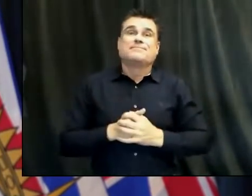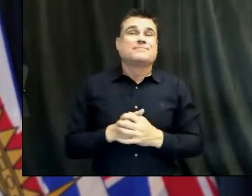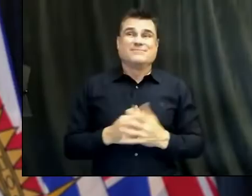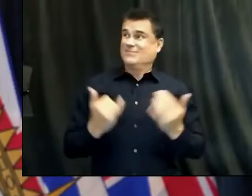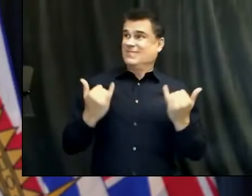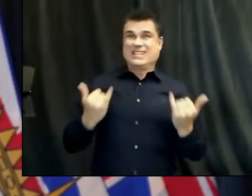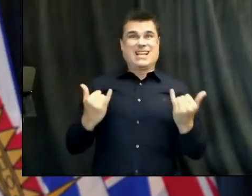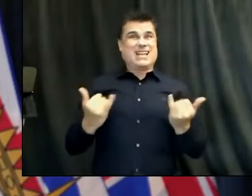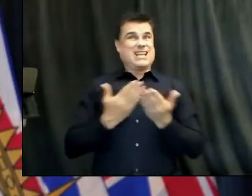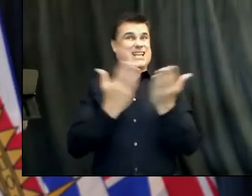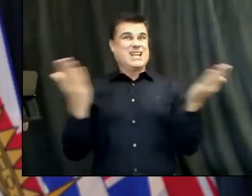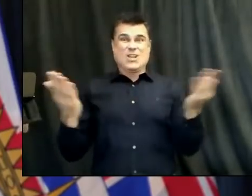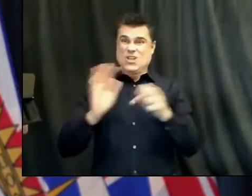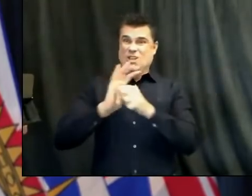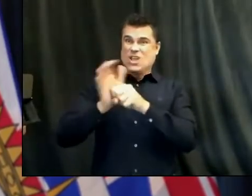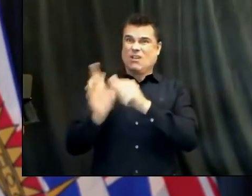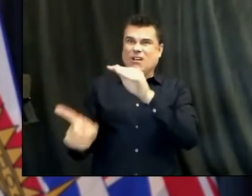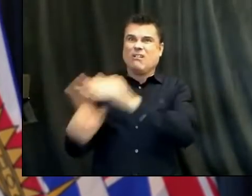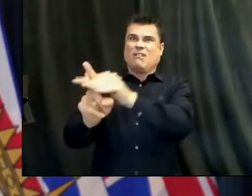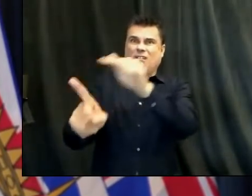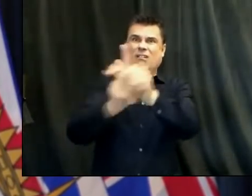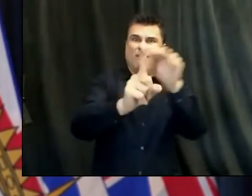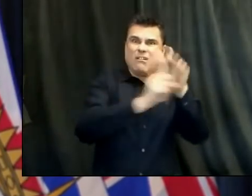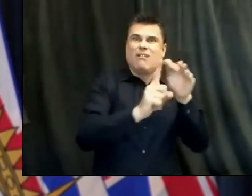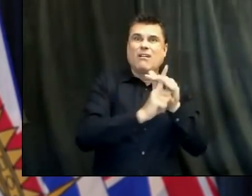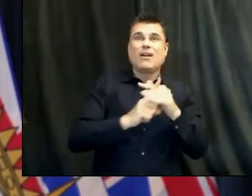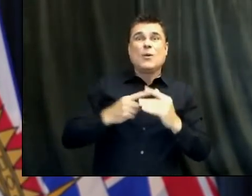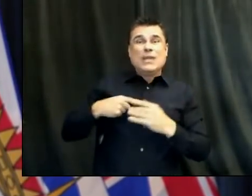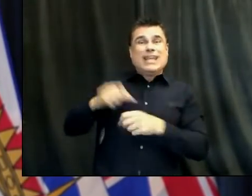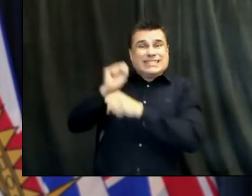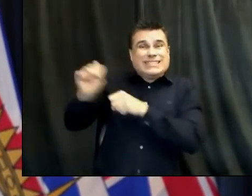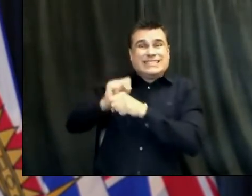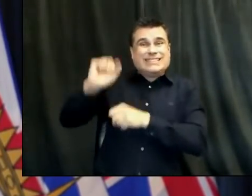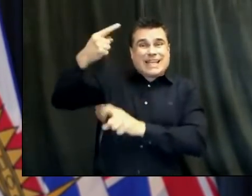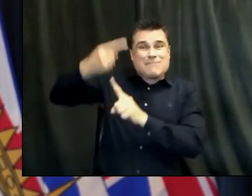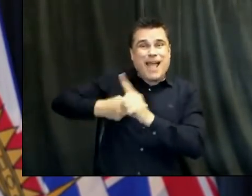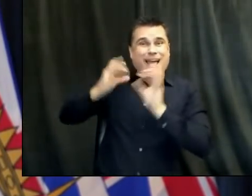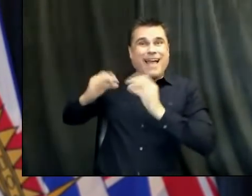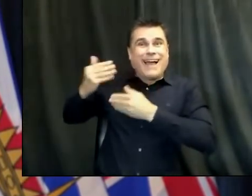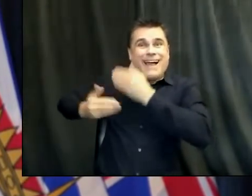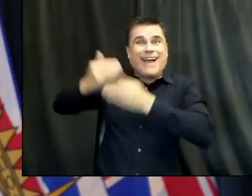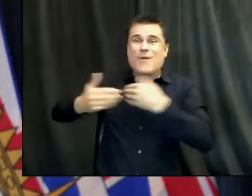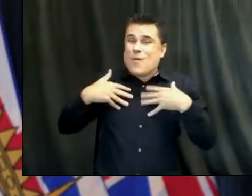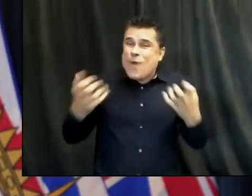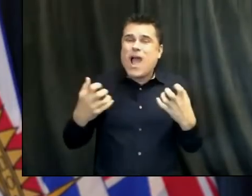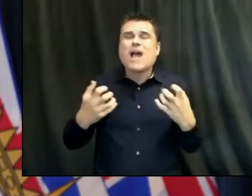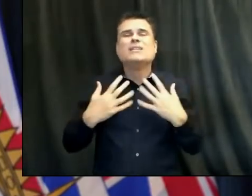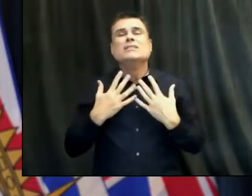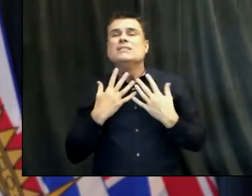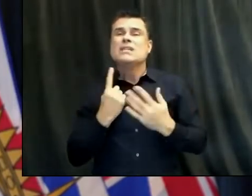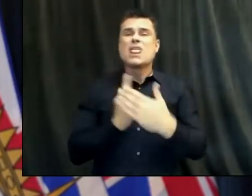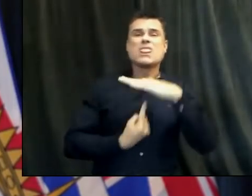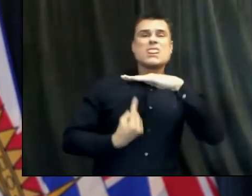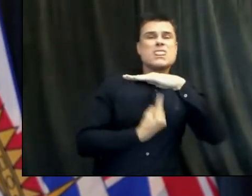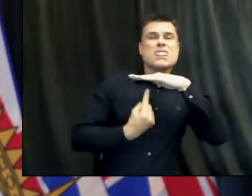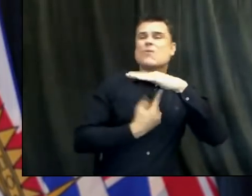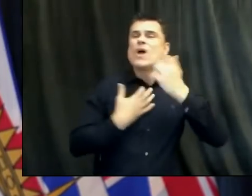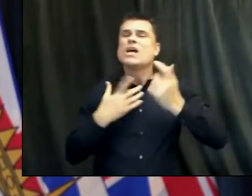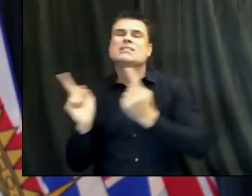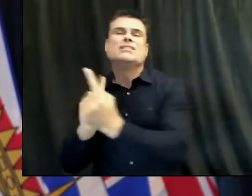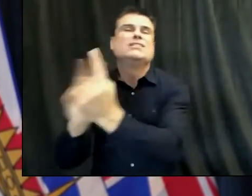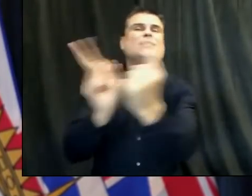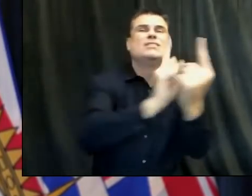to be with people, that is the most dangerous thing that we can do with this level of transmission we're seeing in